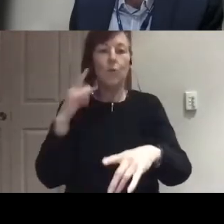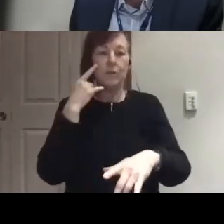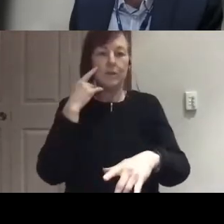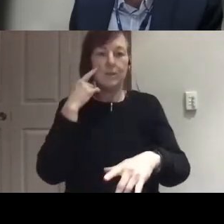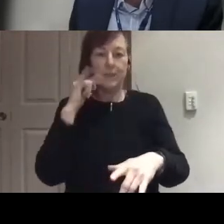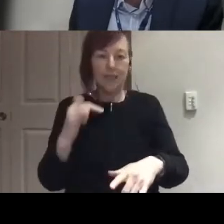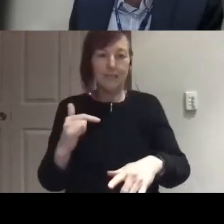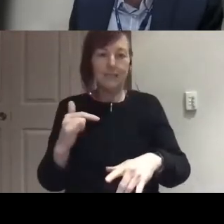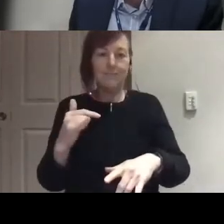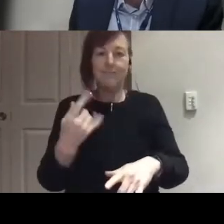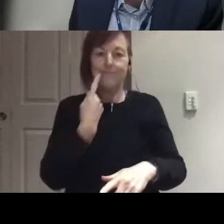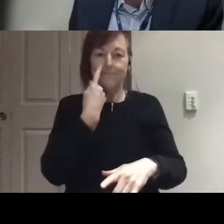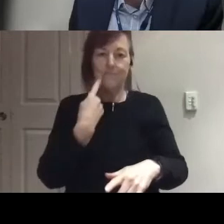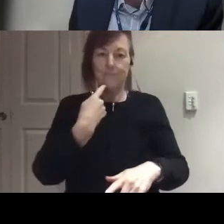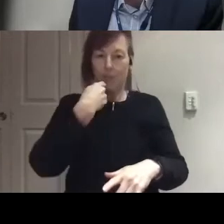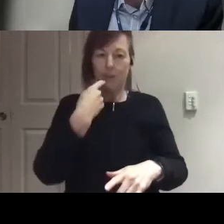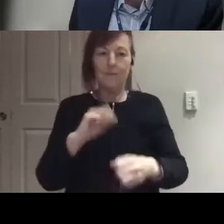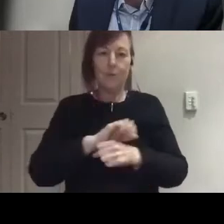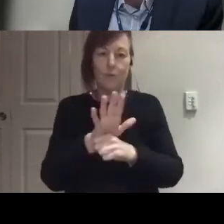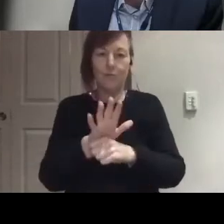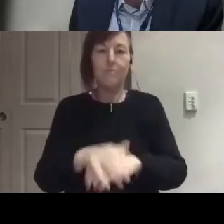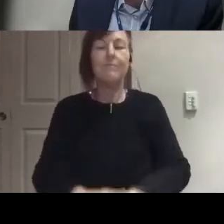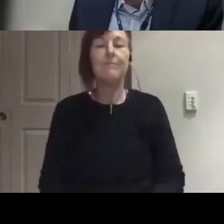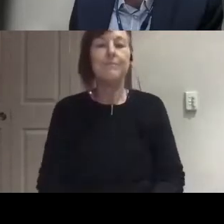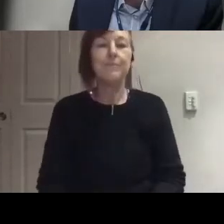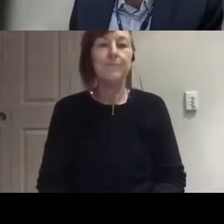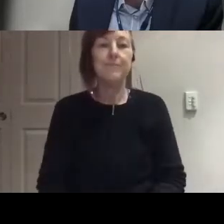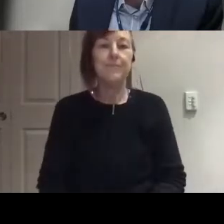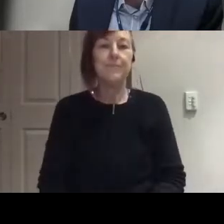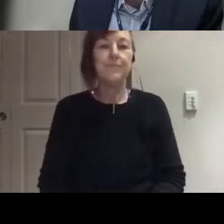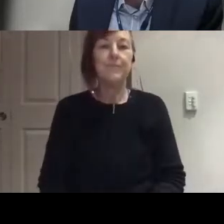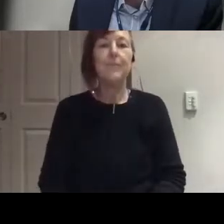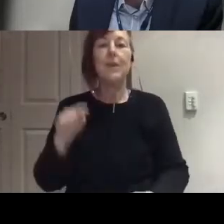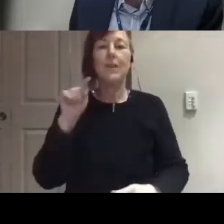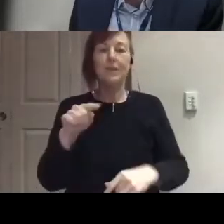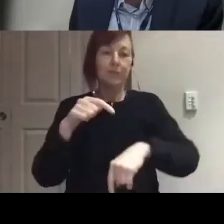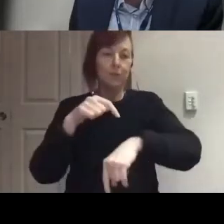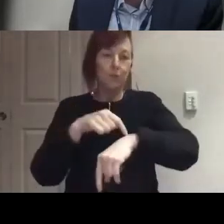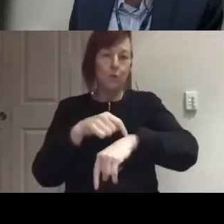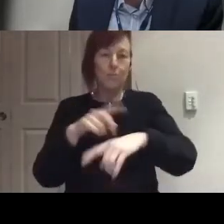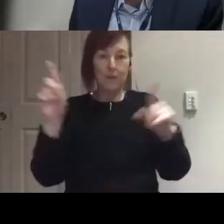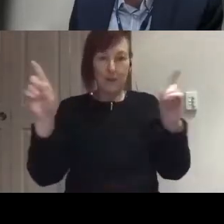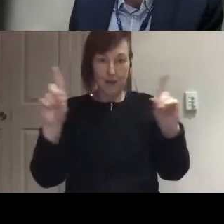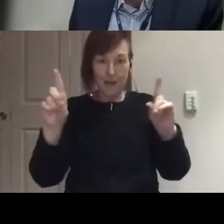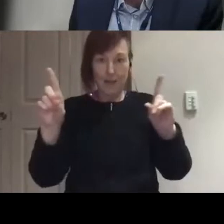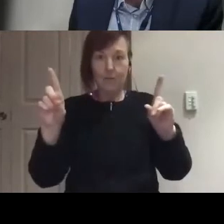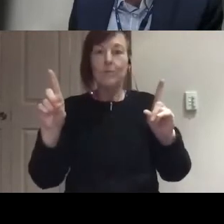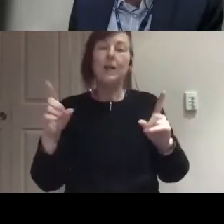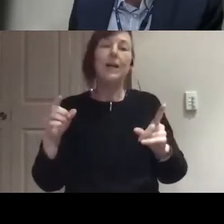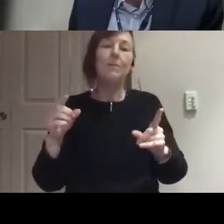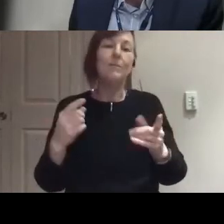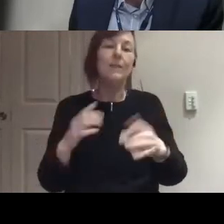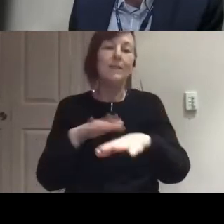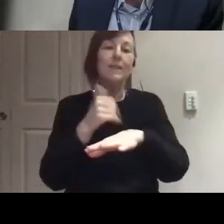can so that it allows all of you that are participating in this live stream the chance to ask us questions.